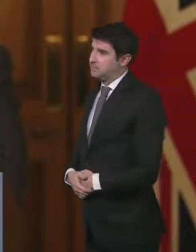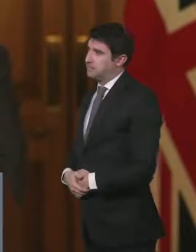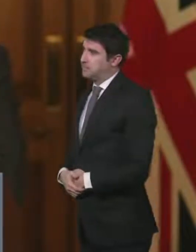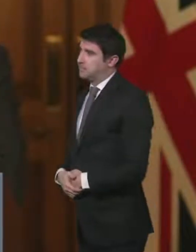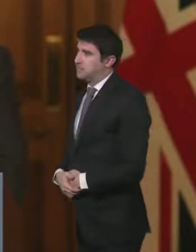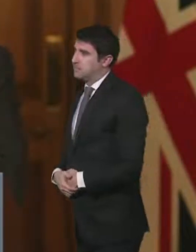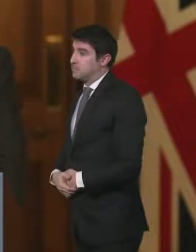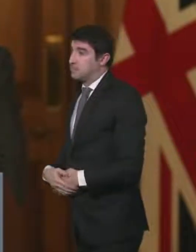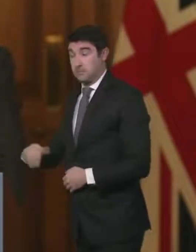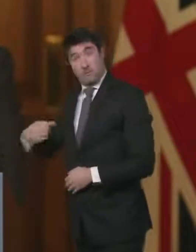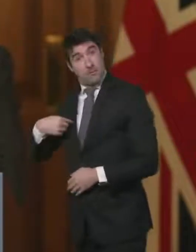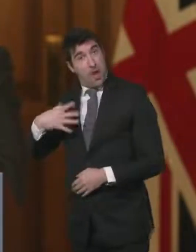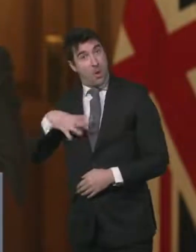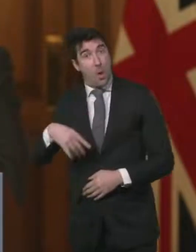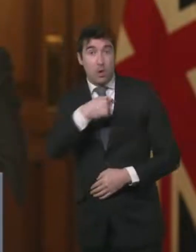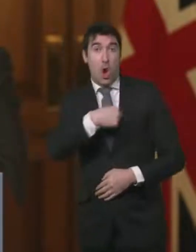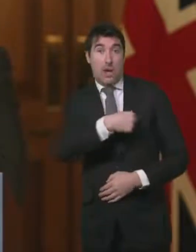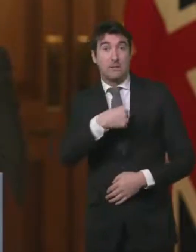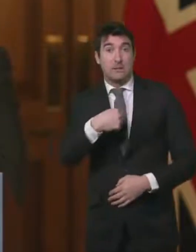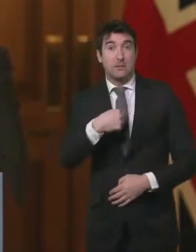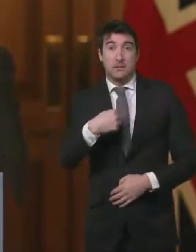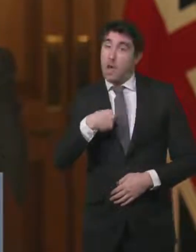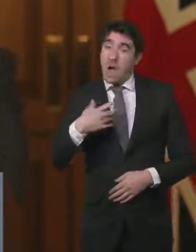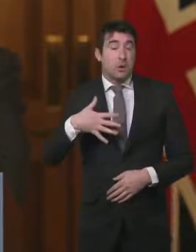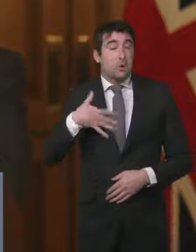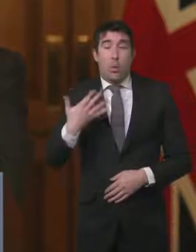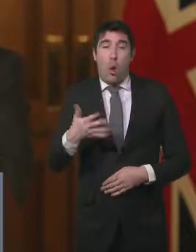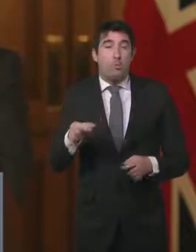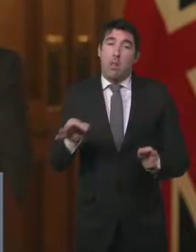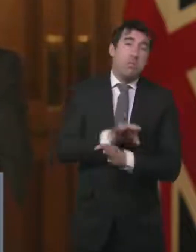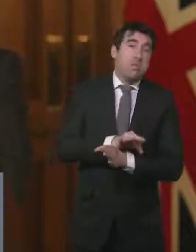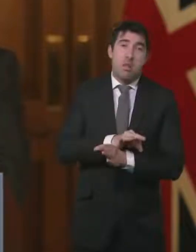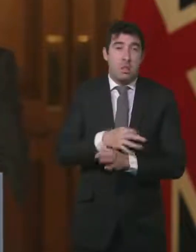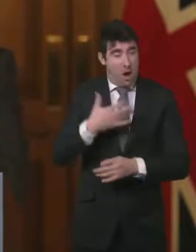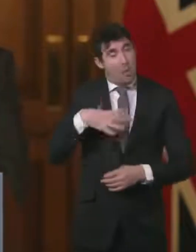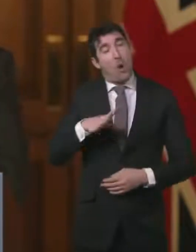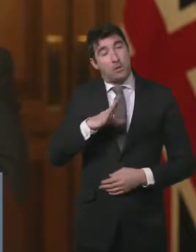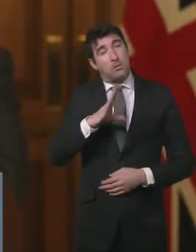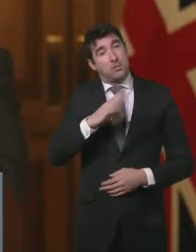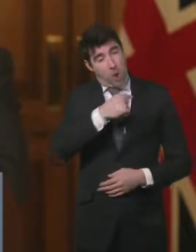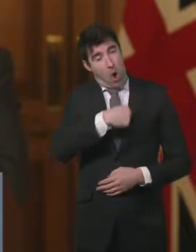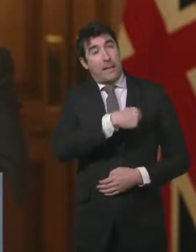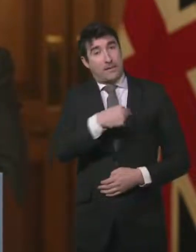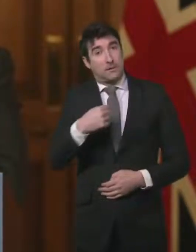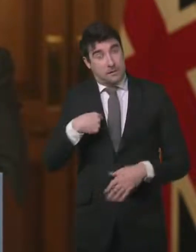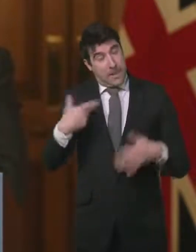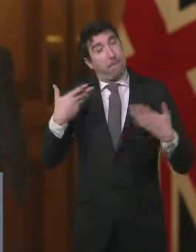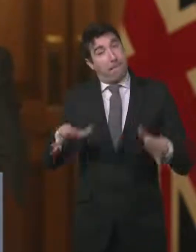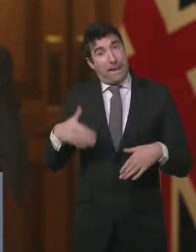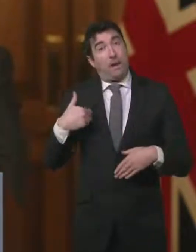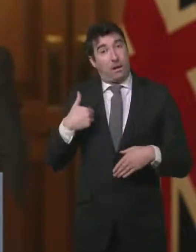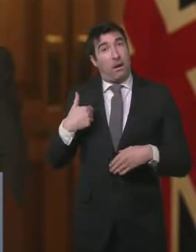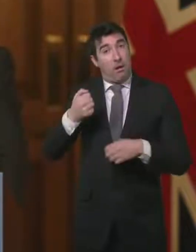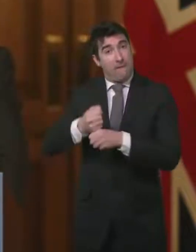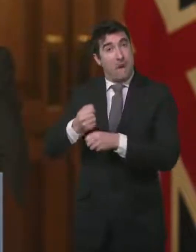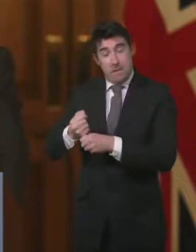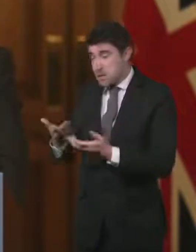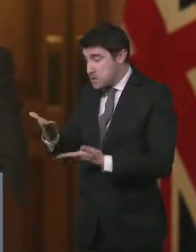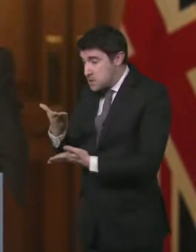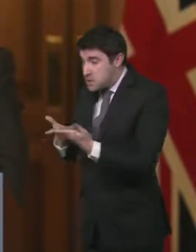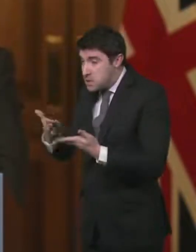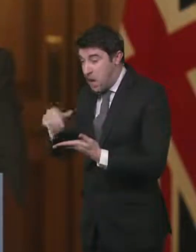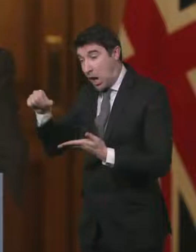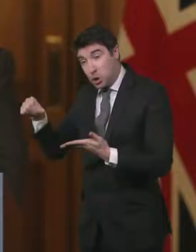intensively, but on the whole, we thought, given the uncertainties that we still face, the impact